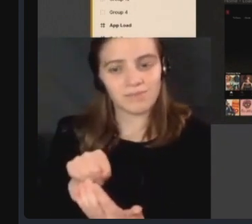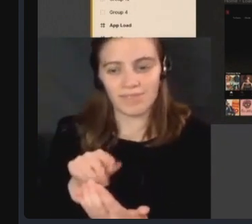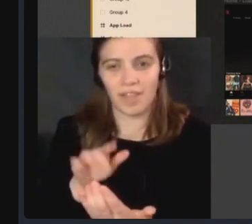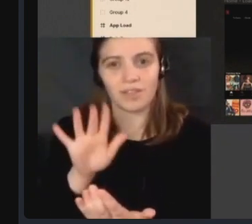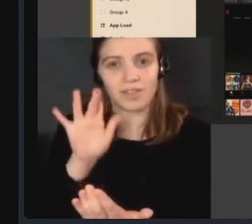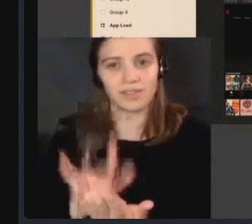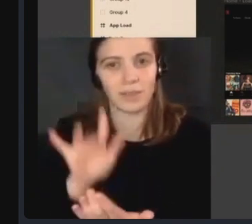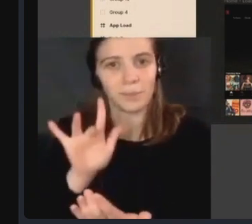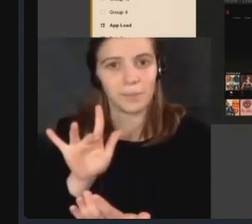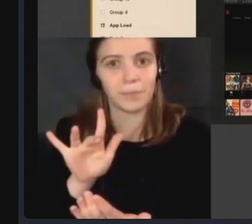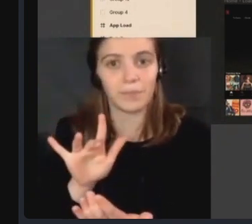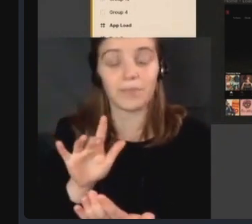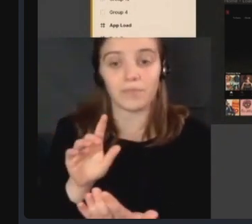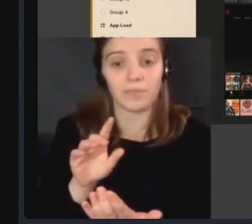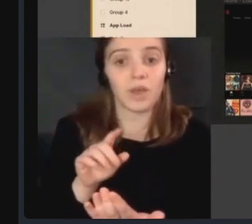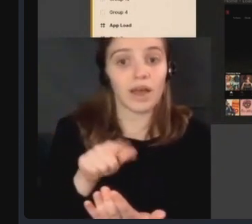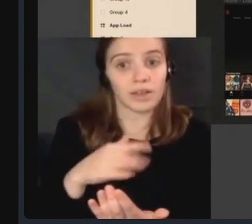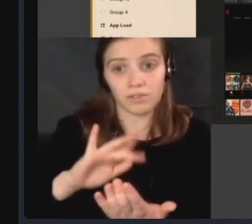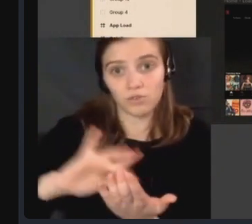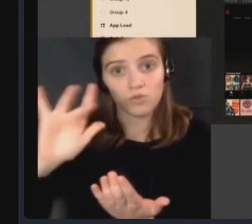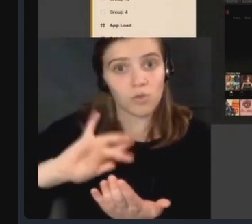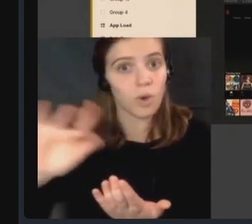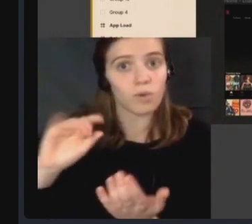targets. I can scroll easily.